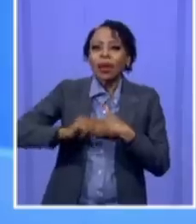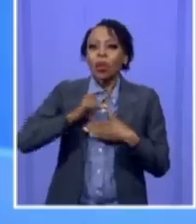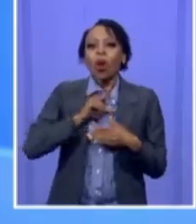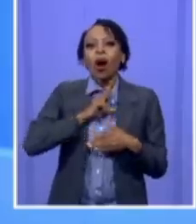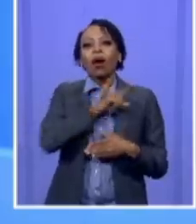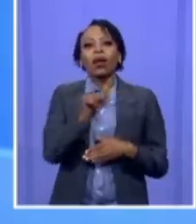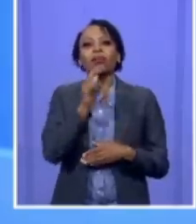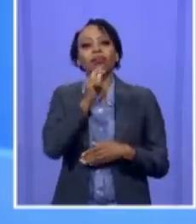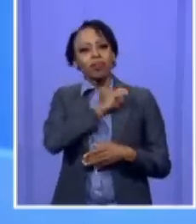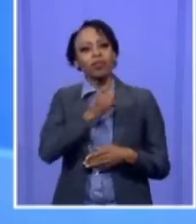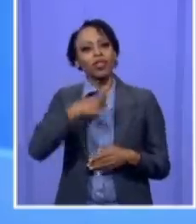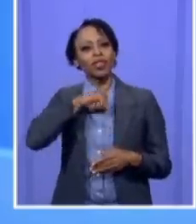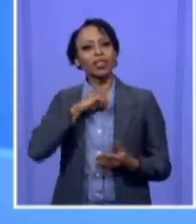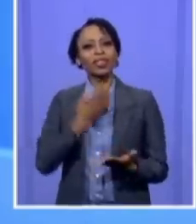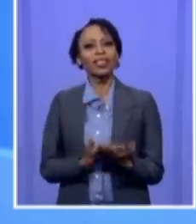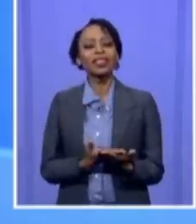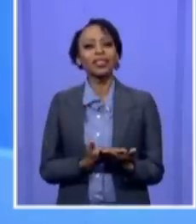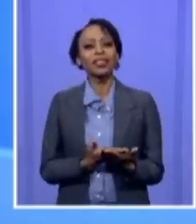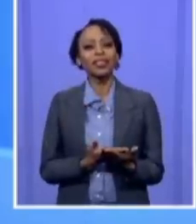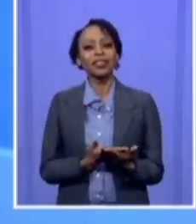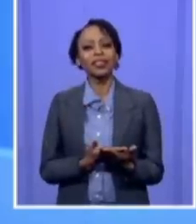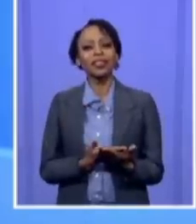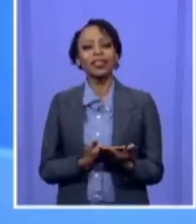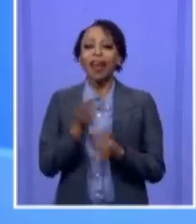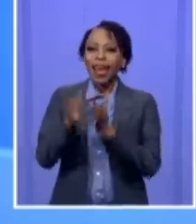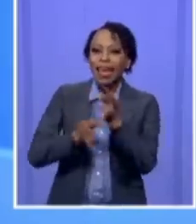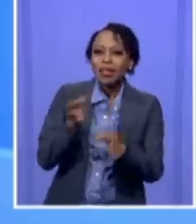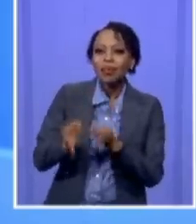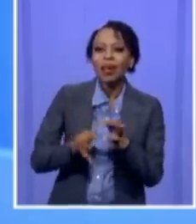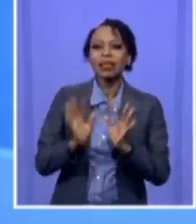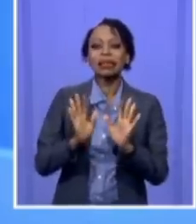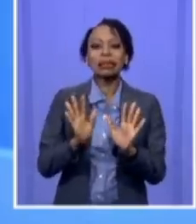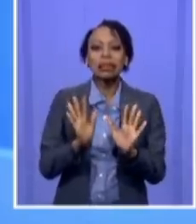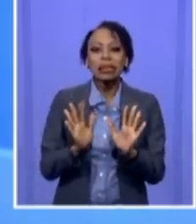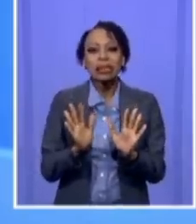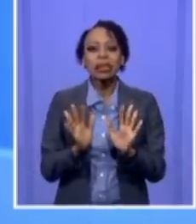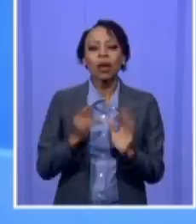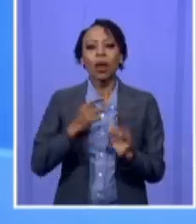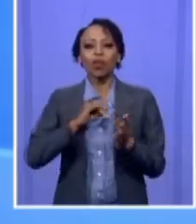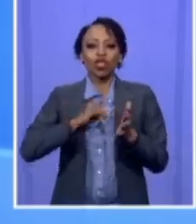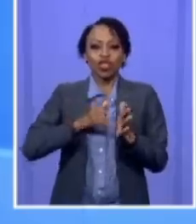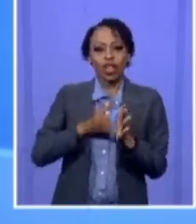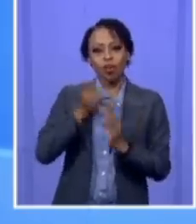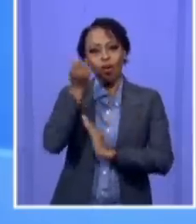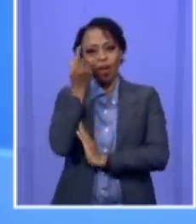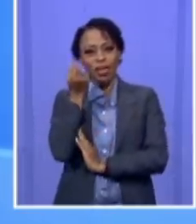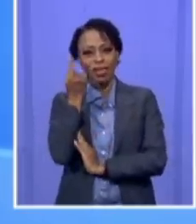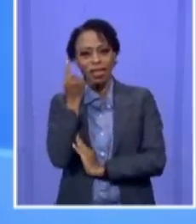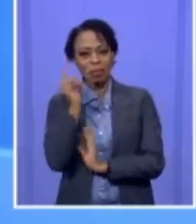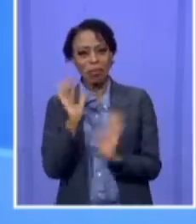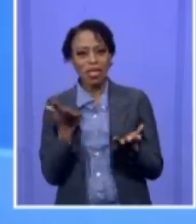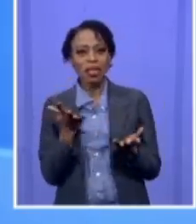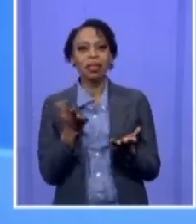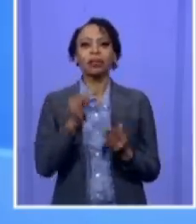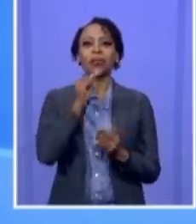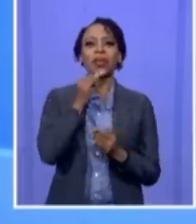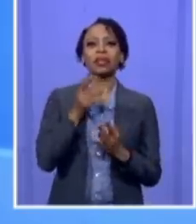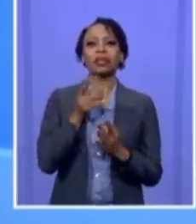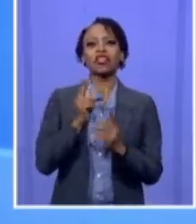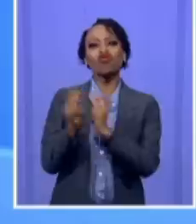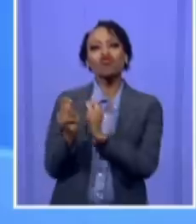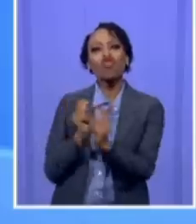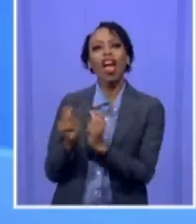trust of some of those Zama Zamas and explain to them we merely wanted to understand what their trade was